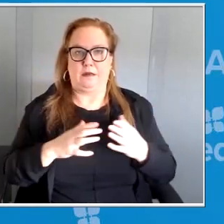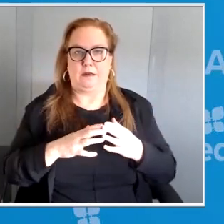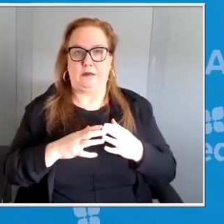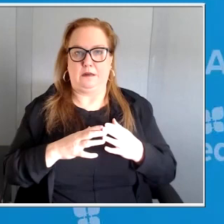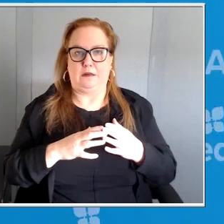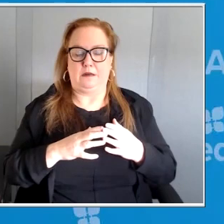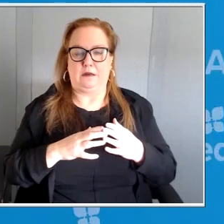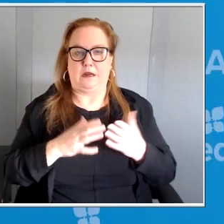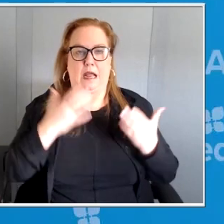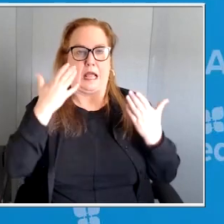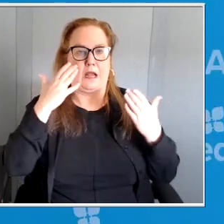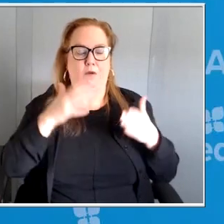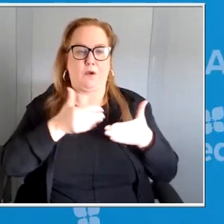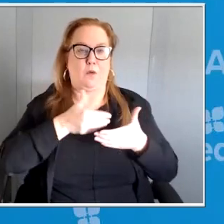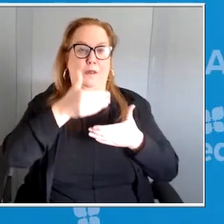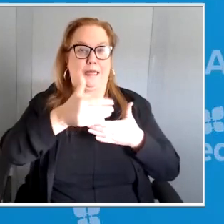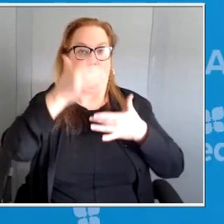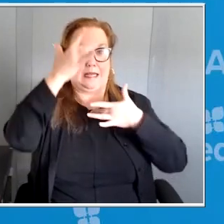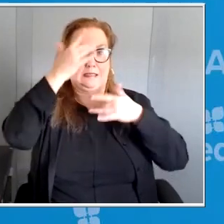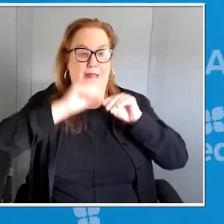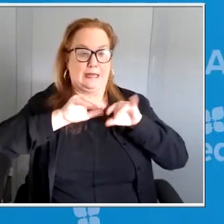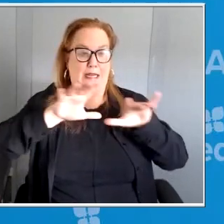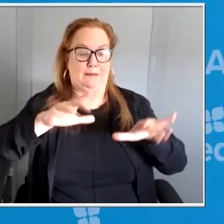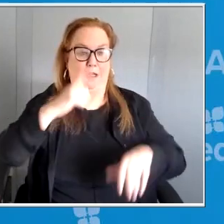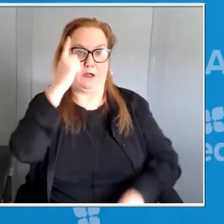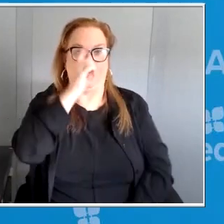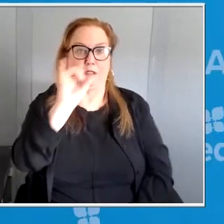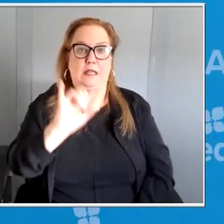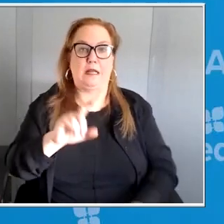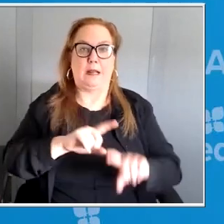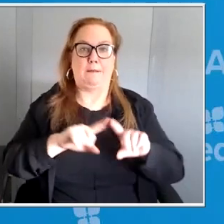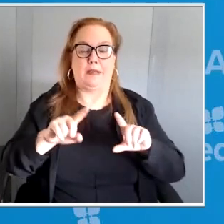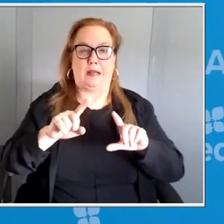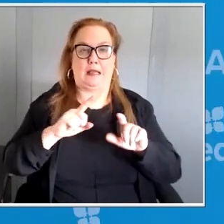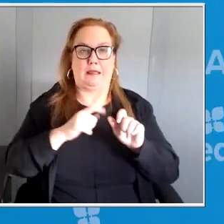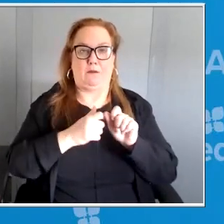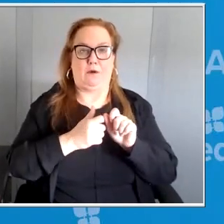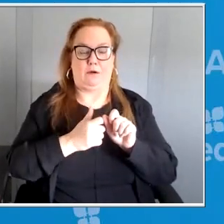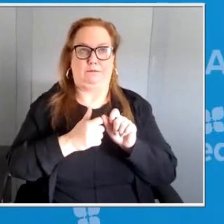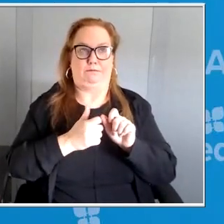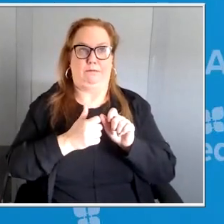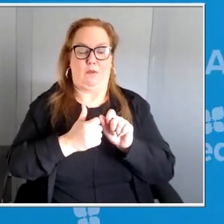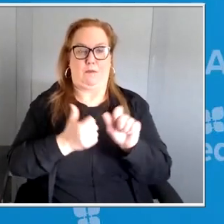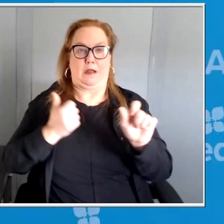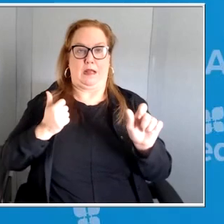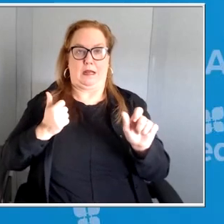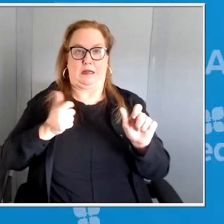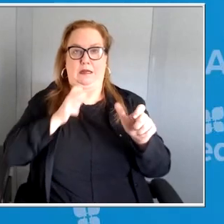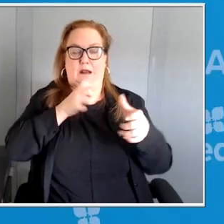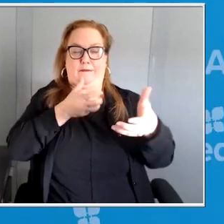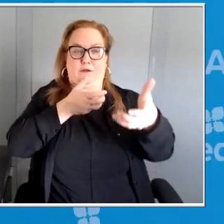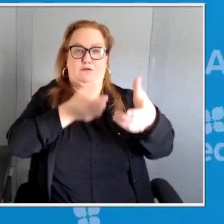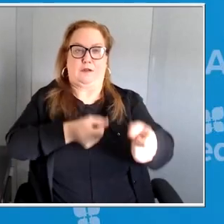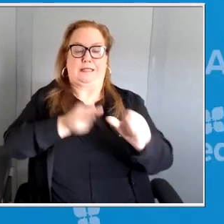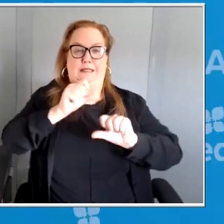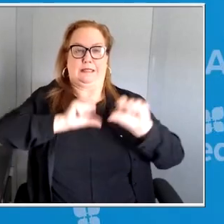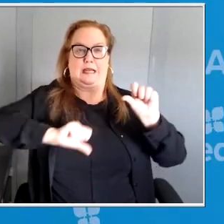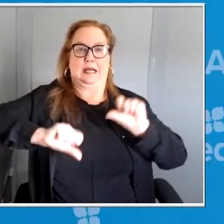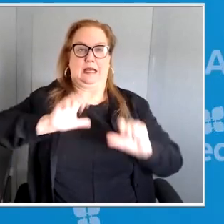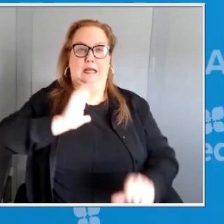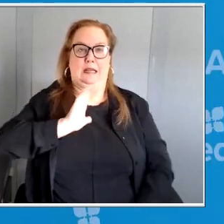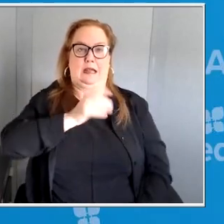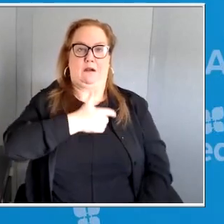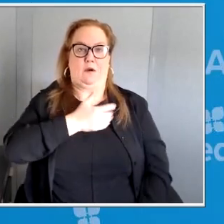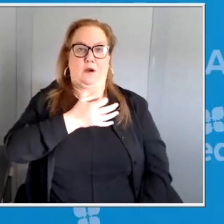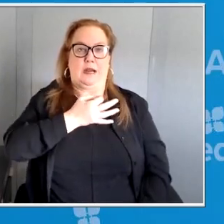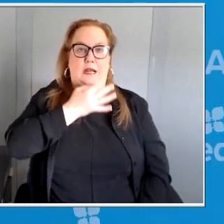I don't know what the next pandemic is going to be, but I feel that we may have been set back by our mistrust in society of our